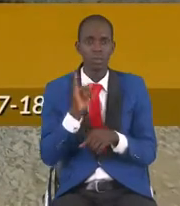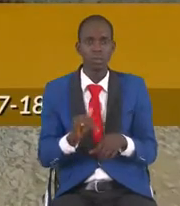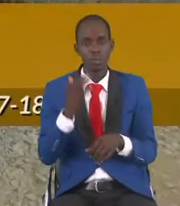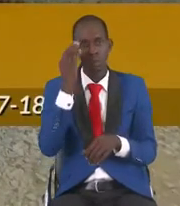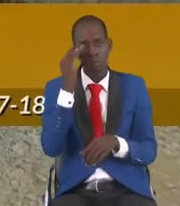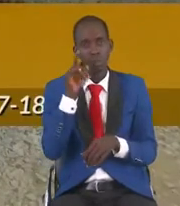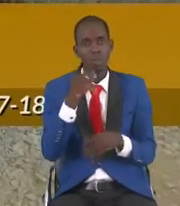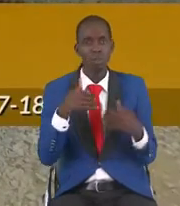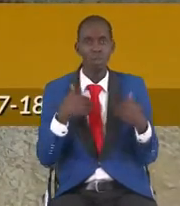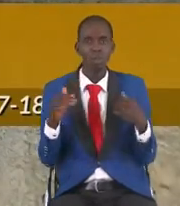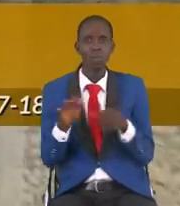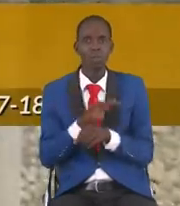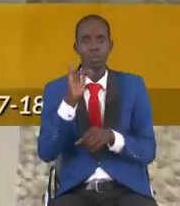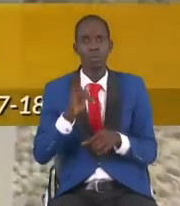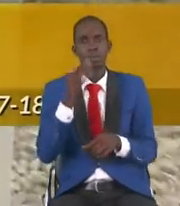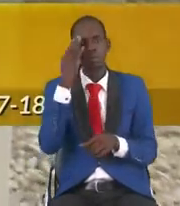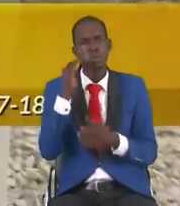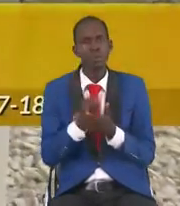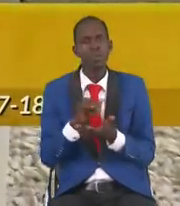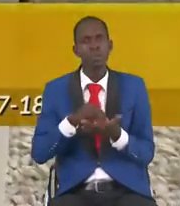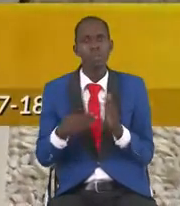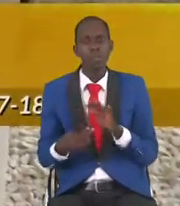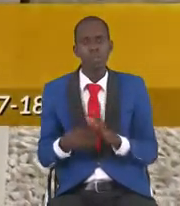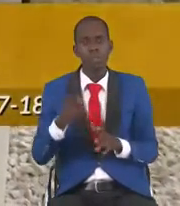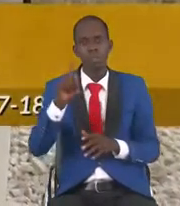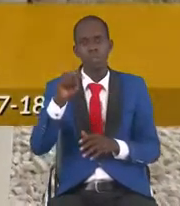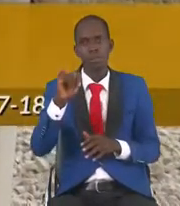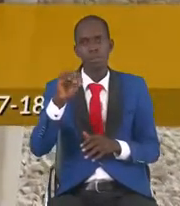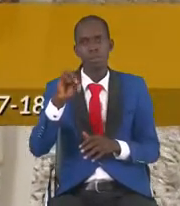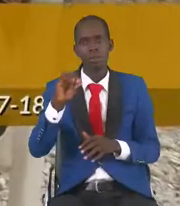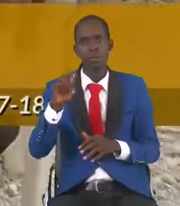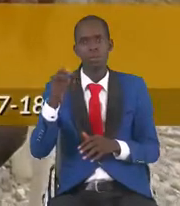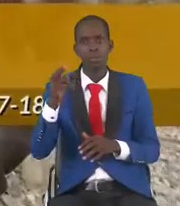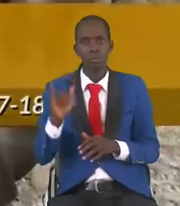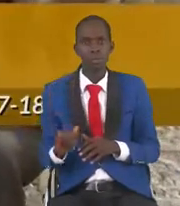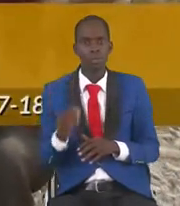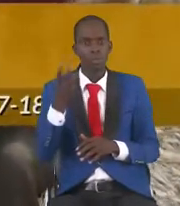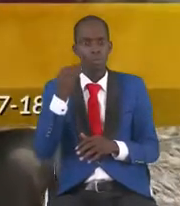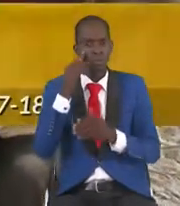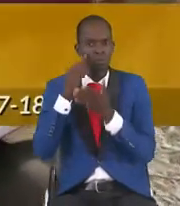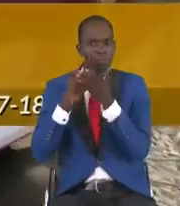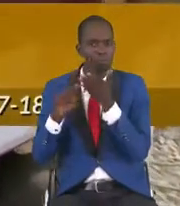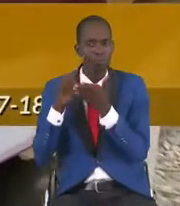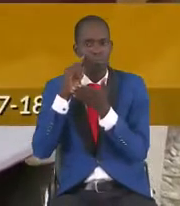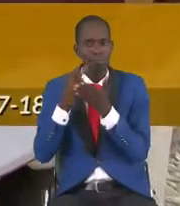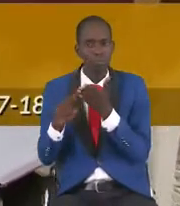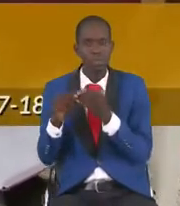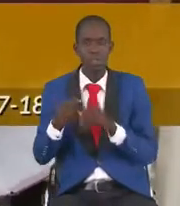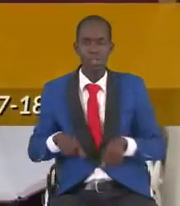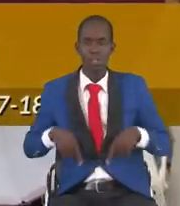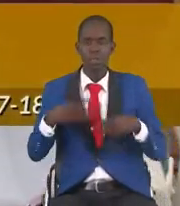fully known. That means Timothy was observing the life of Paul. You cannot fully